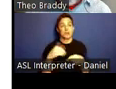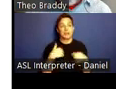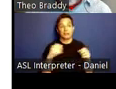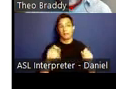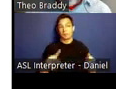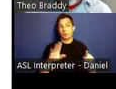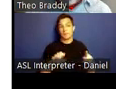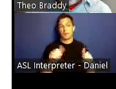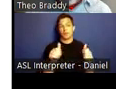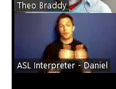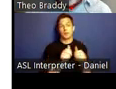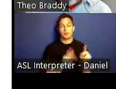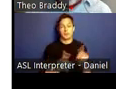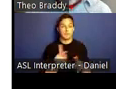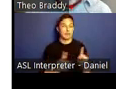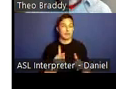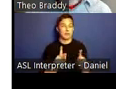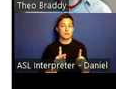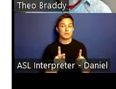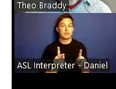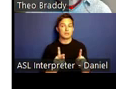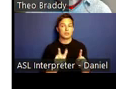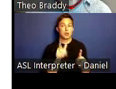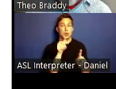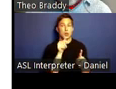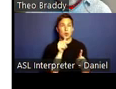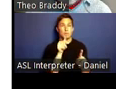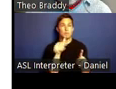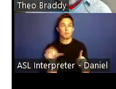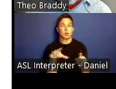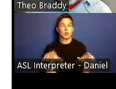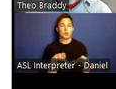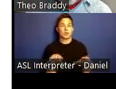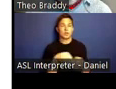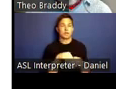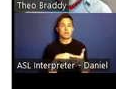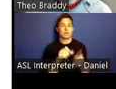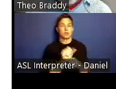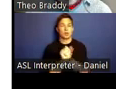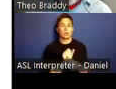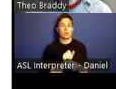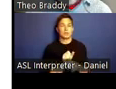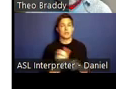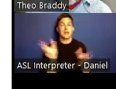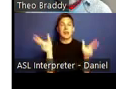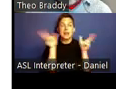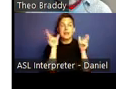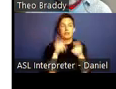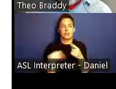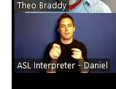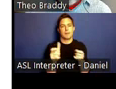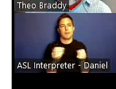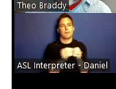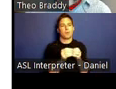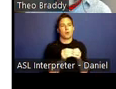be with individuals who are doing the work, listen to them a little bit more